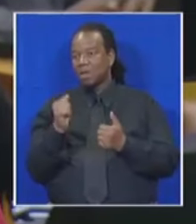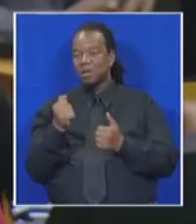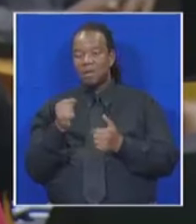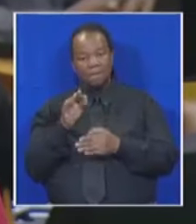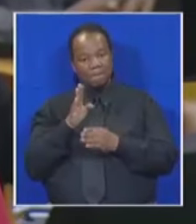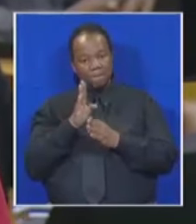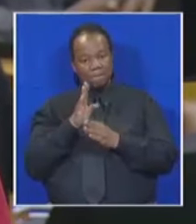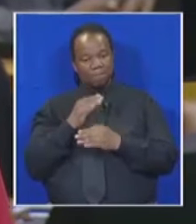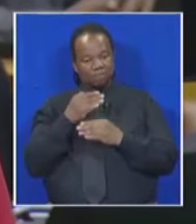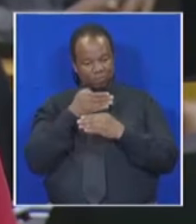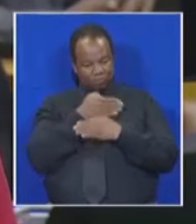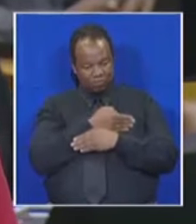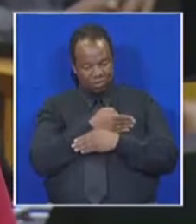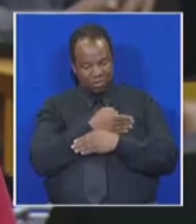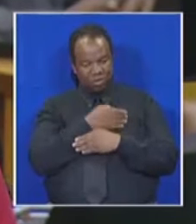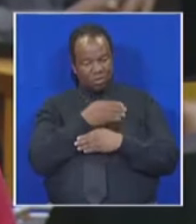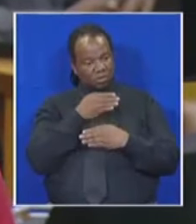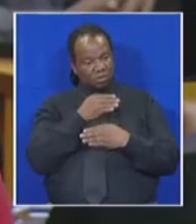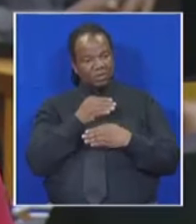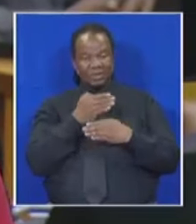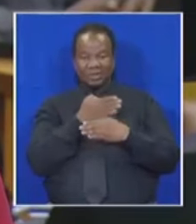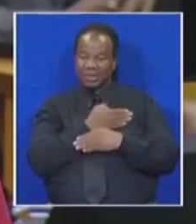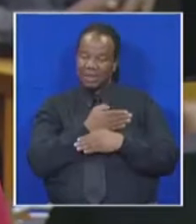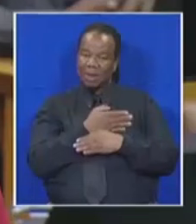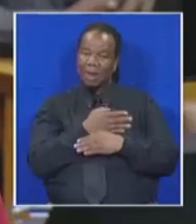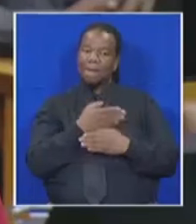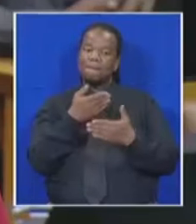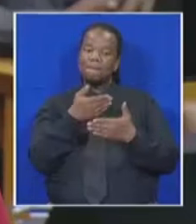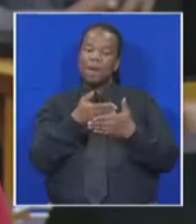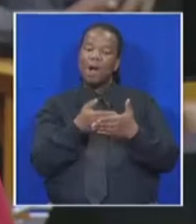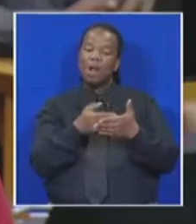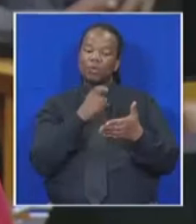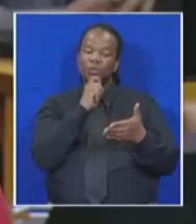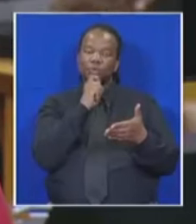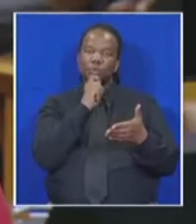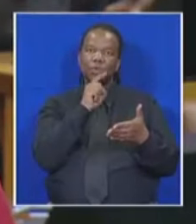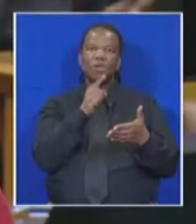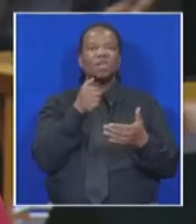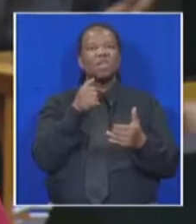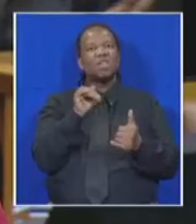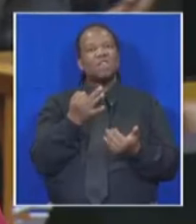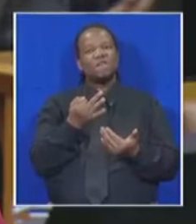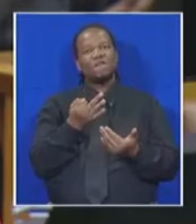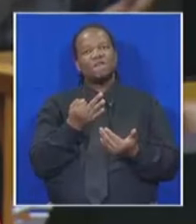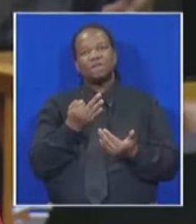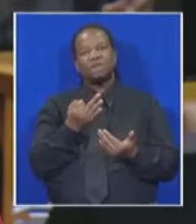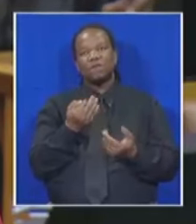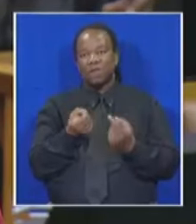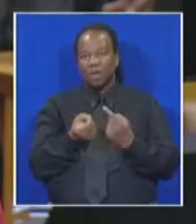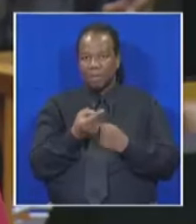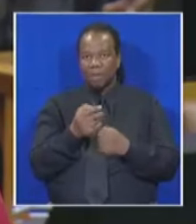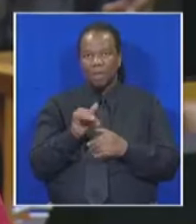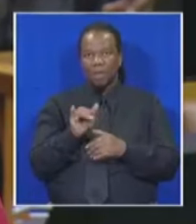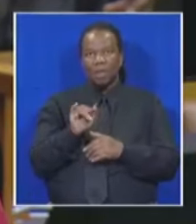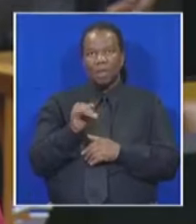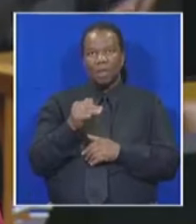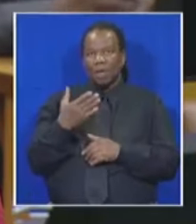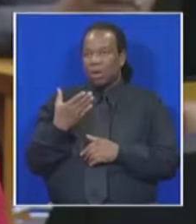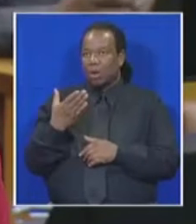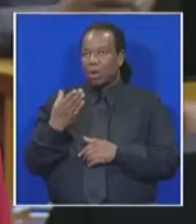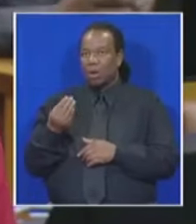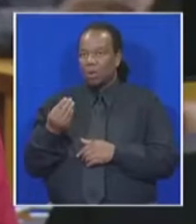And even if that becomes the case, it will not be correct to vote a right into